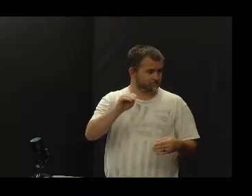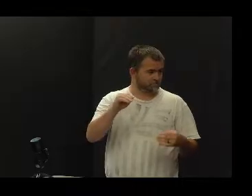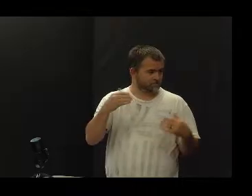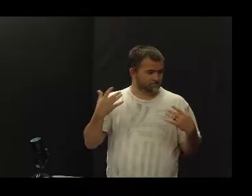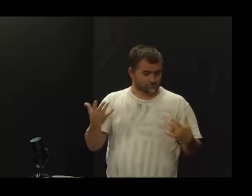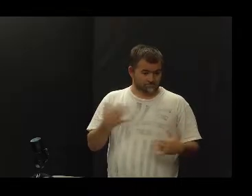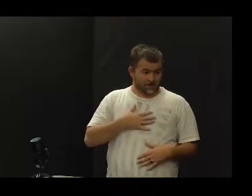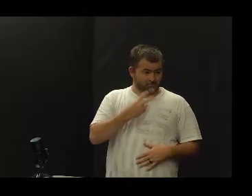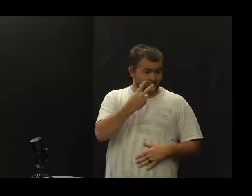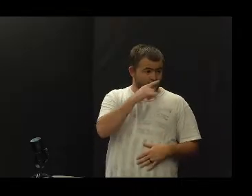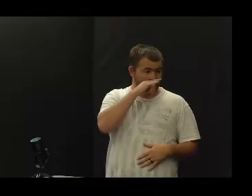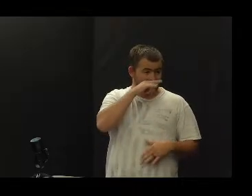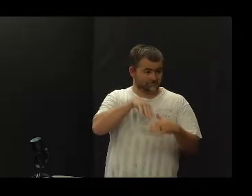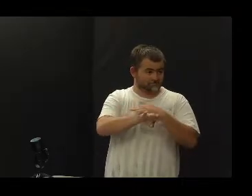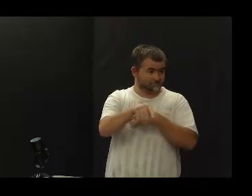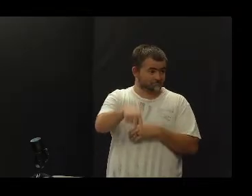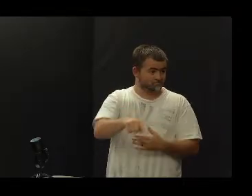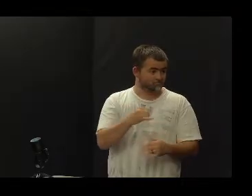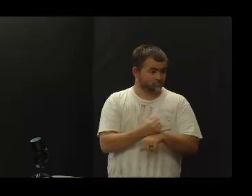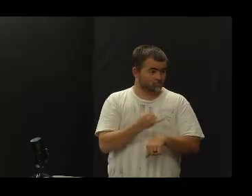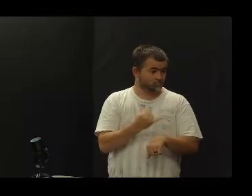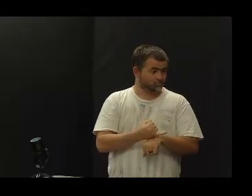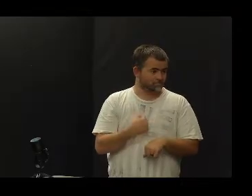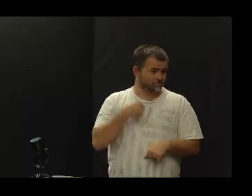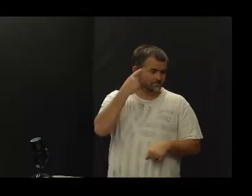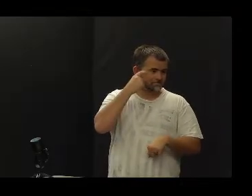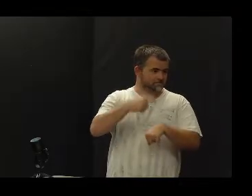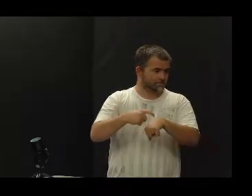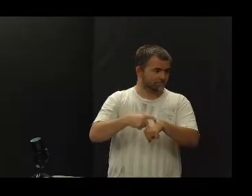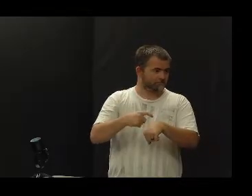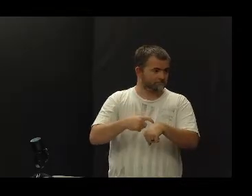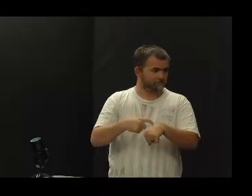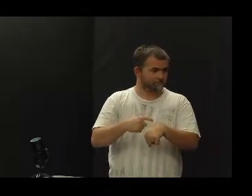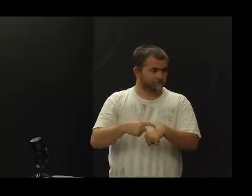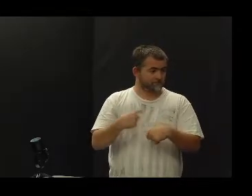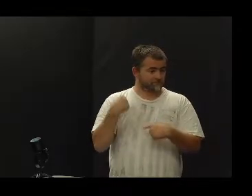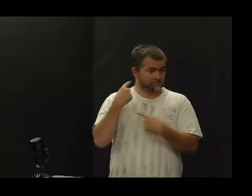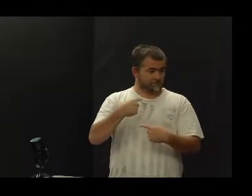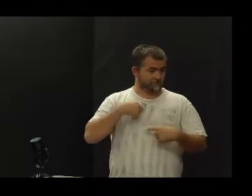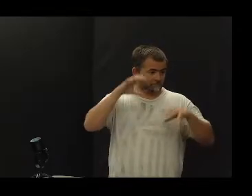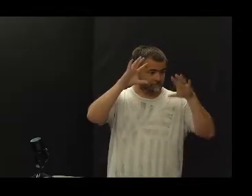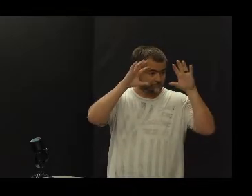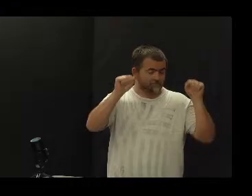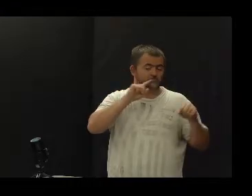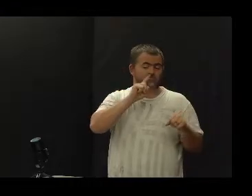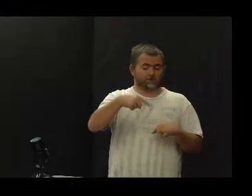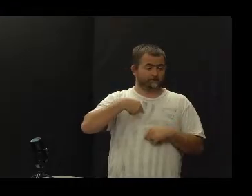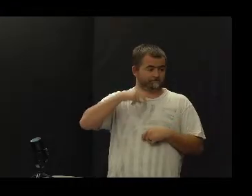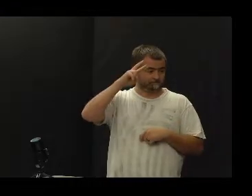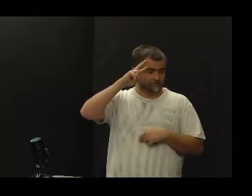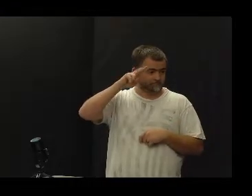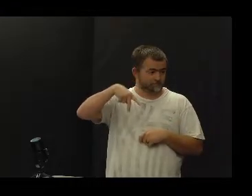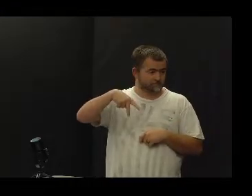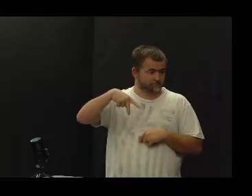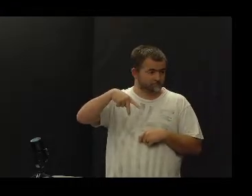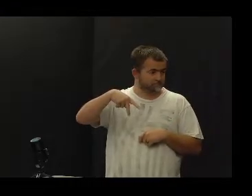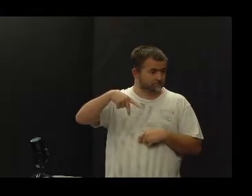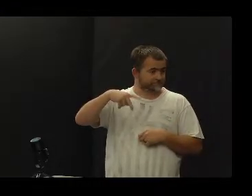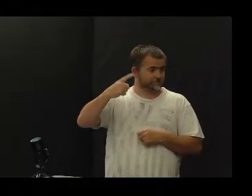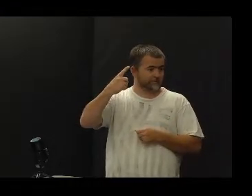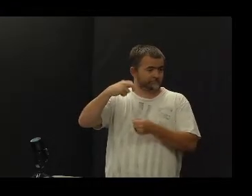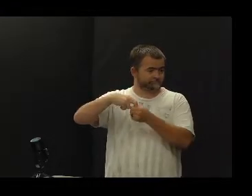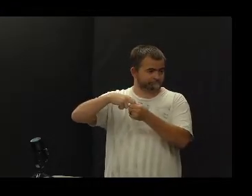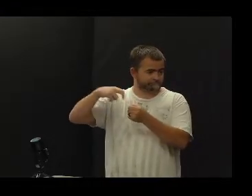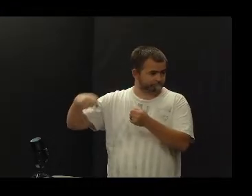we've tried multiple times to get that up and running again, but I think it's definitely time that we get something set up again.